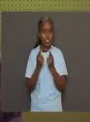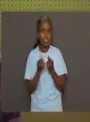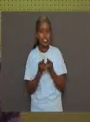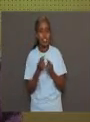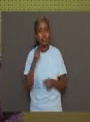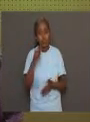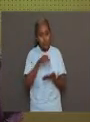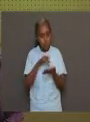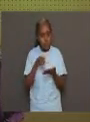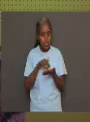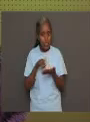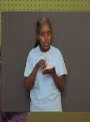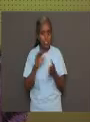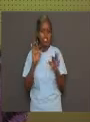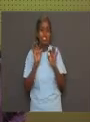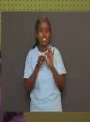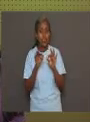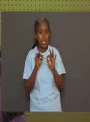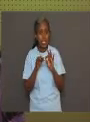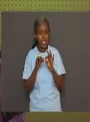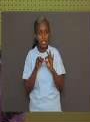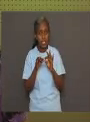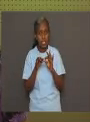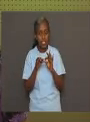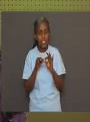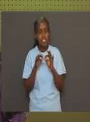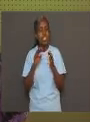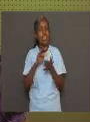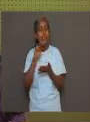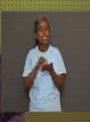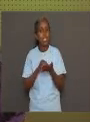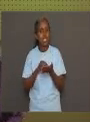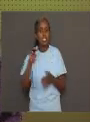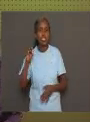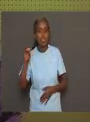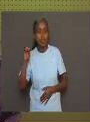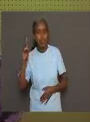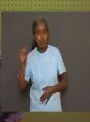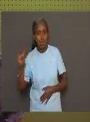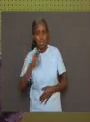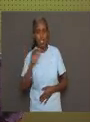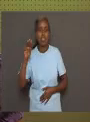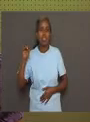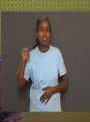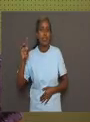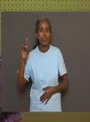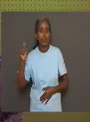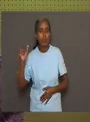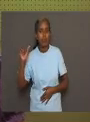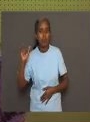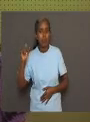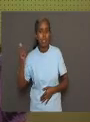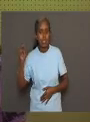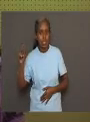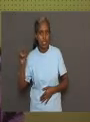you studied the mean, the mode, and the median of data sets.